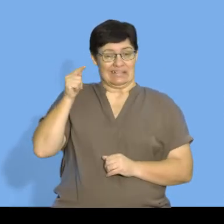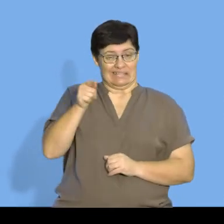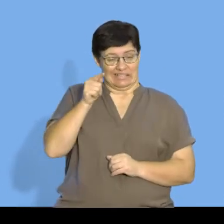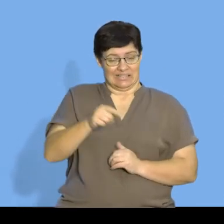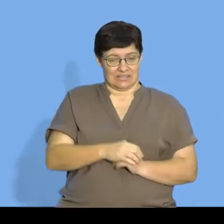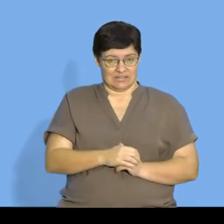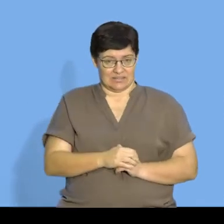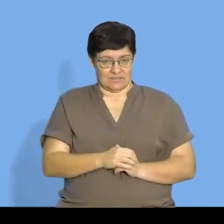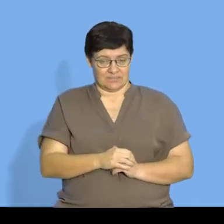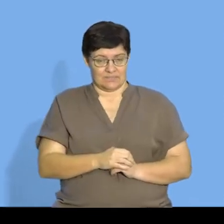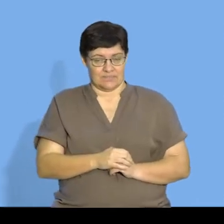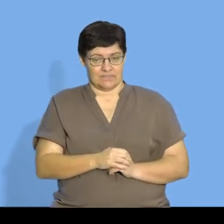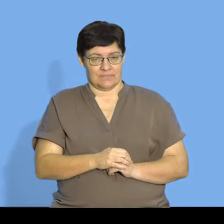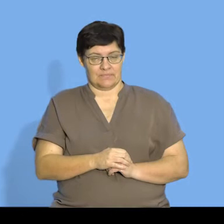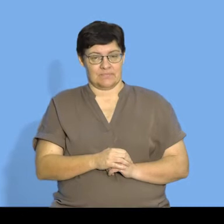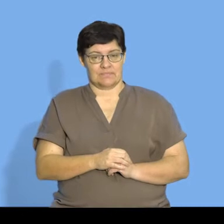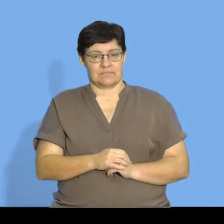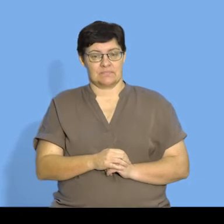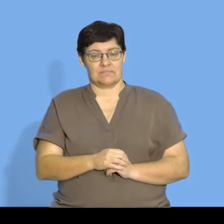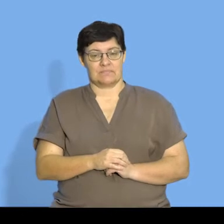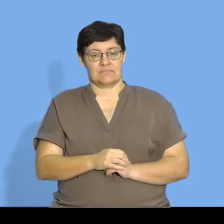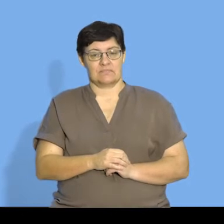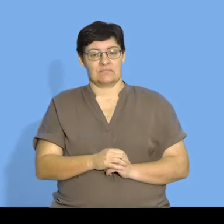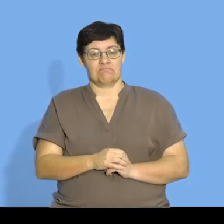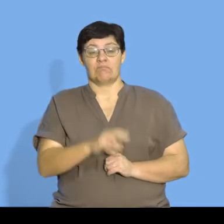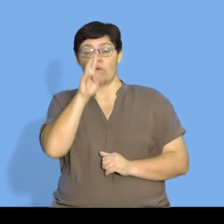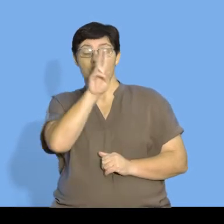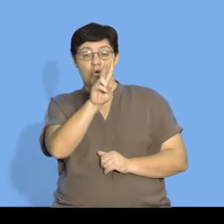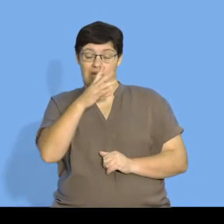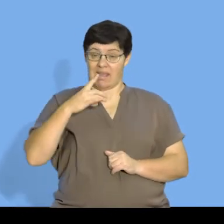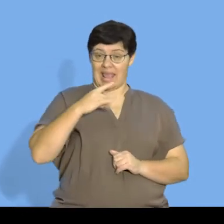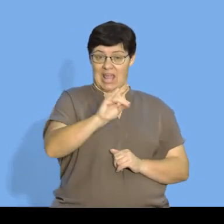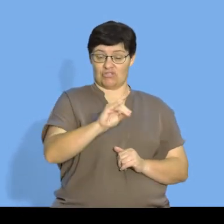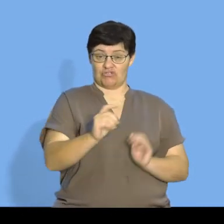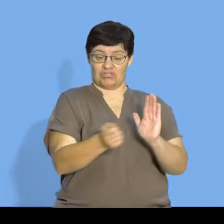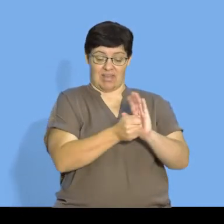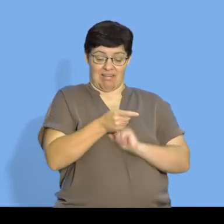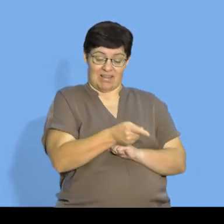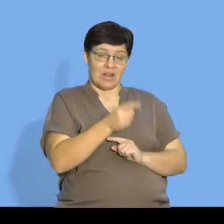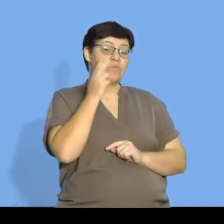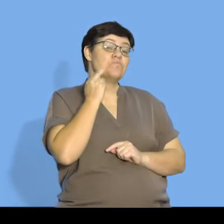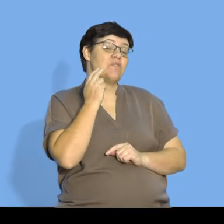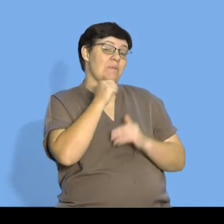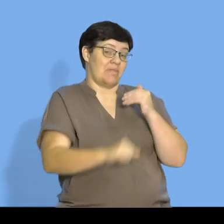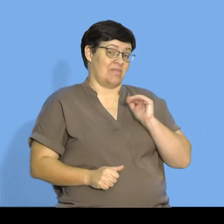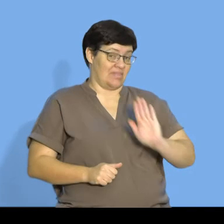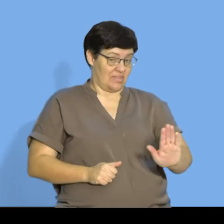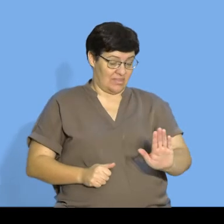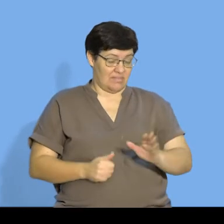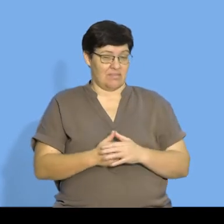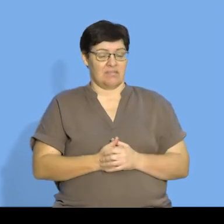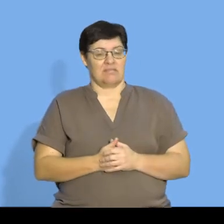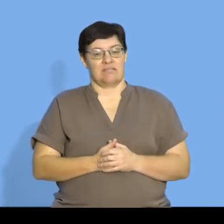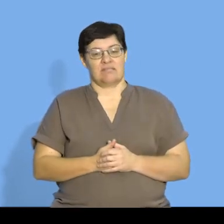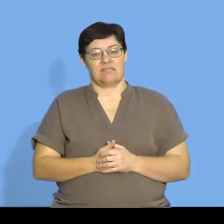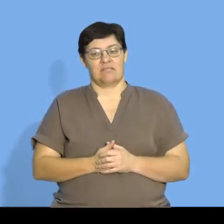November. There we go. Right. So, if we're looking at the cash sales for November, remember what we want to do?